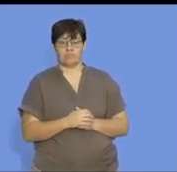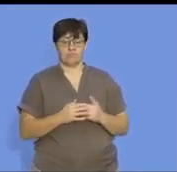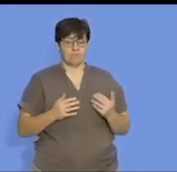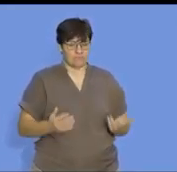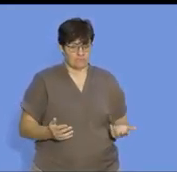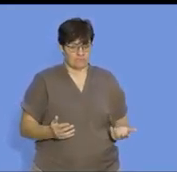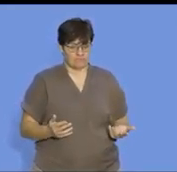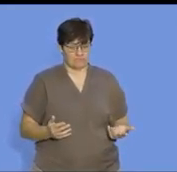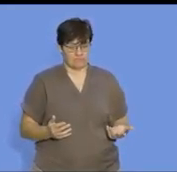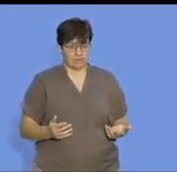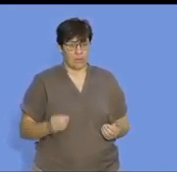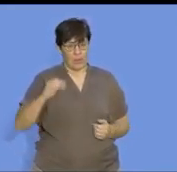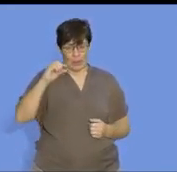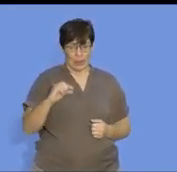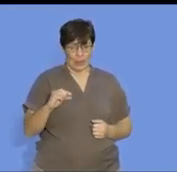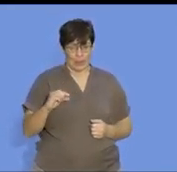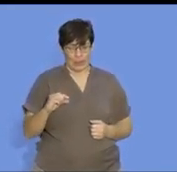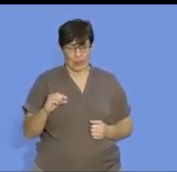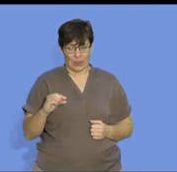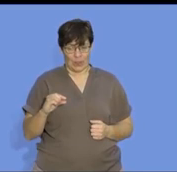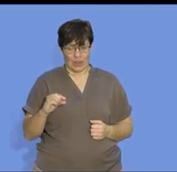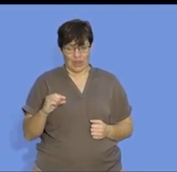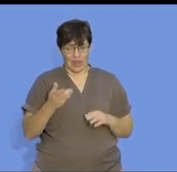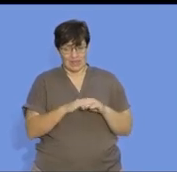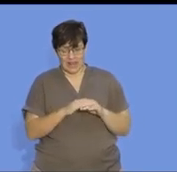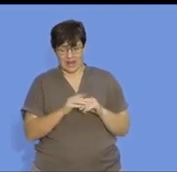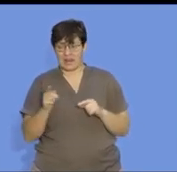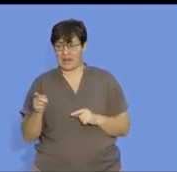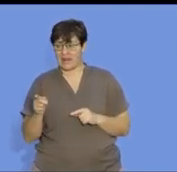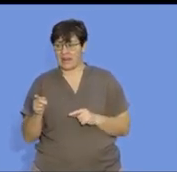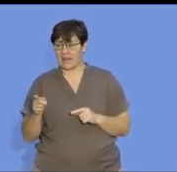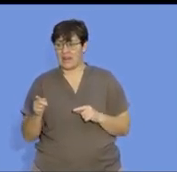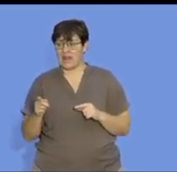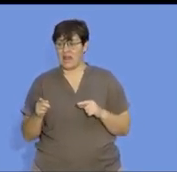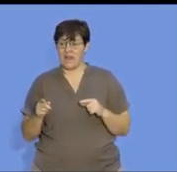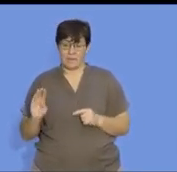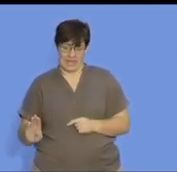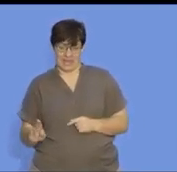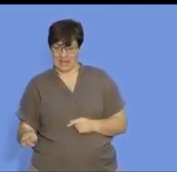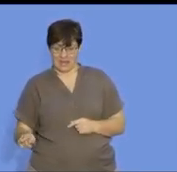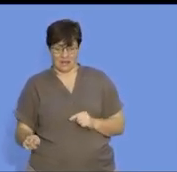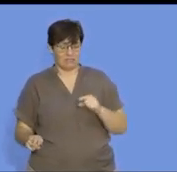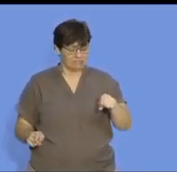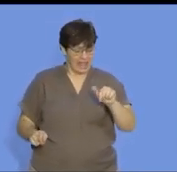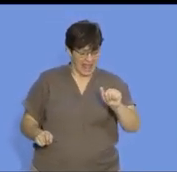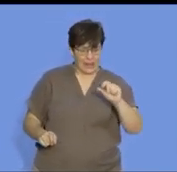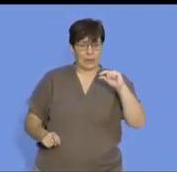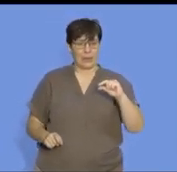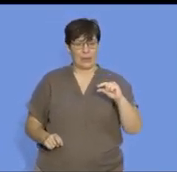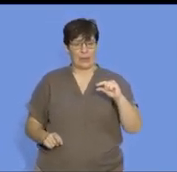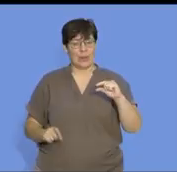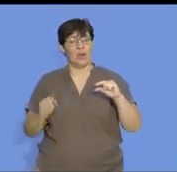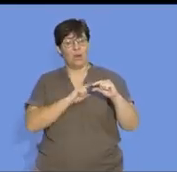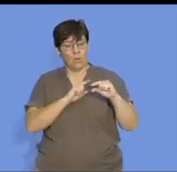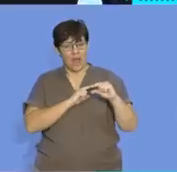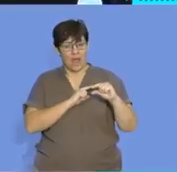Much smaller than the velocity we had when it was at B. Why? Because there's still